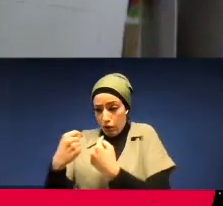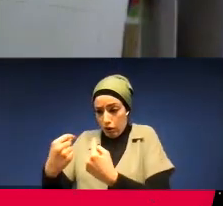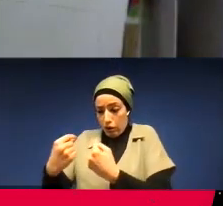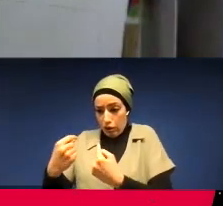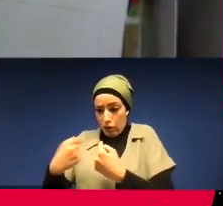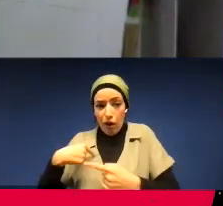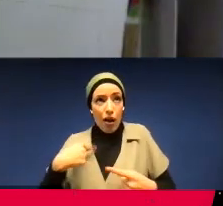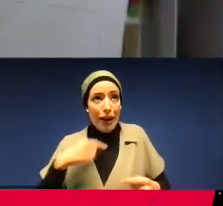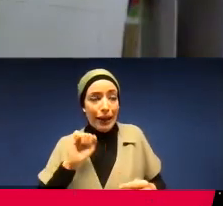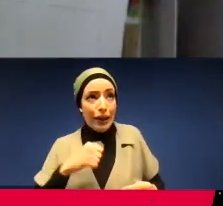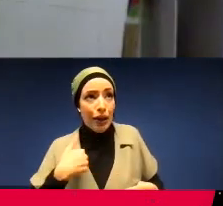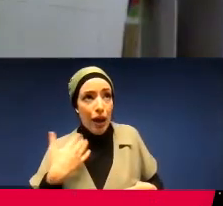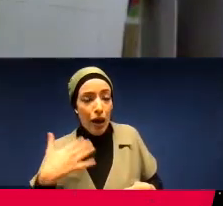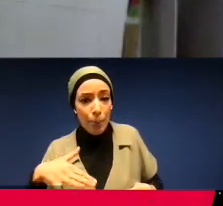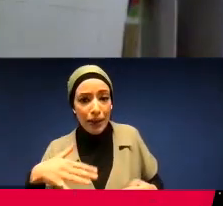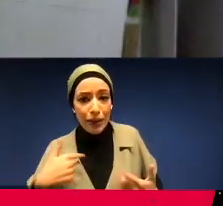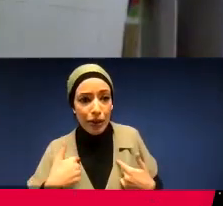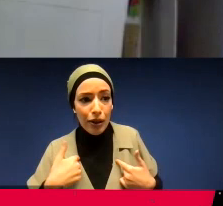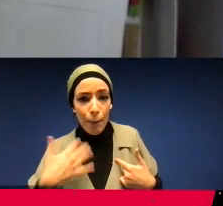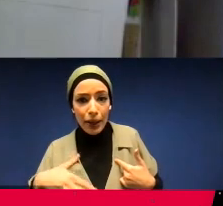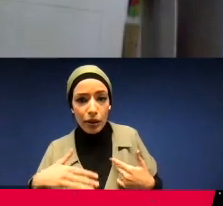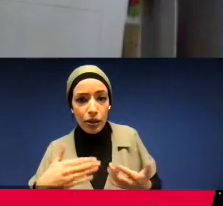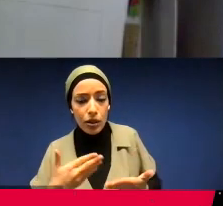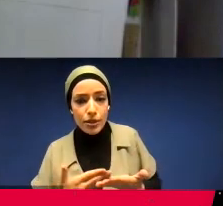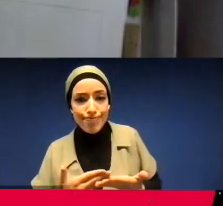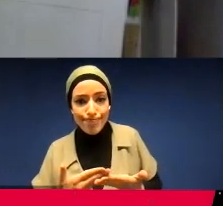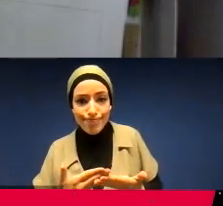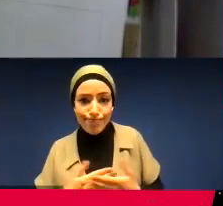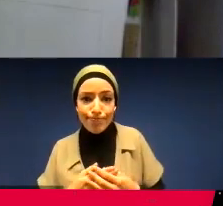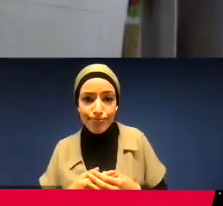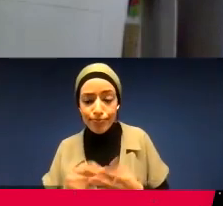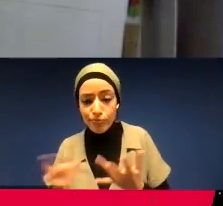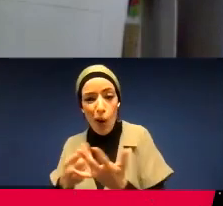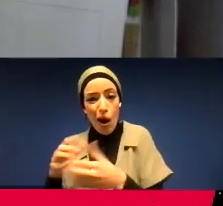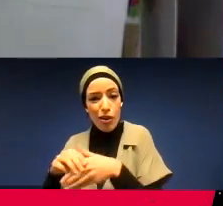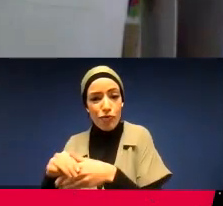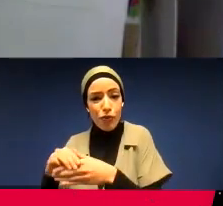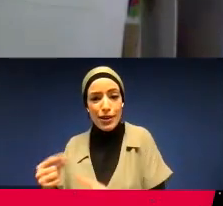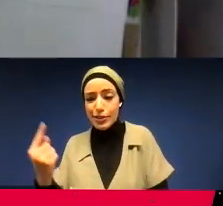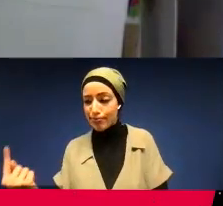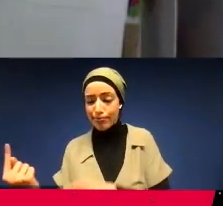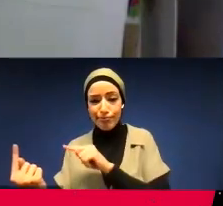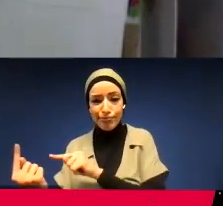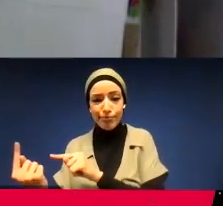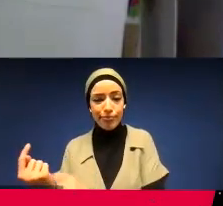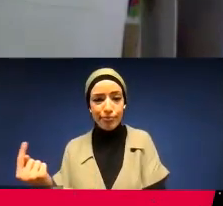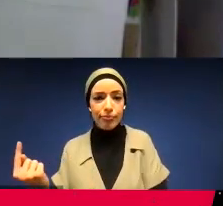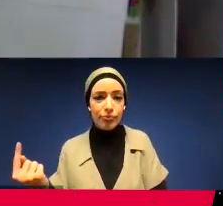I did this. And he told them that. So he has another friend, his friend is 13 years old. On the other side,